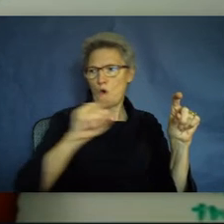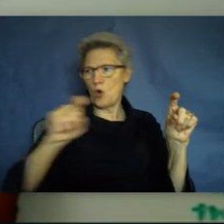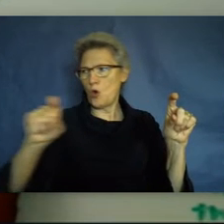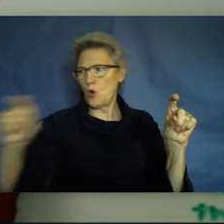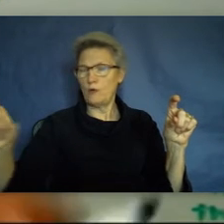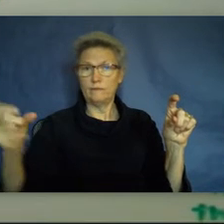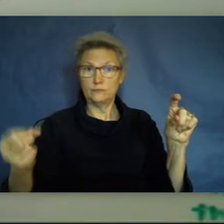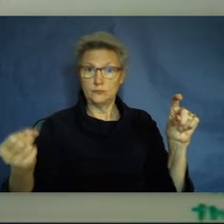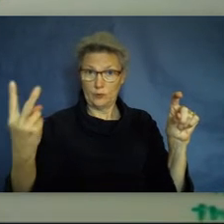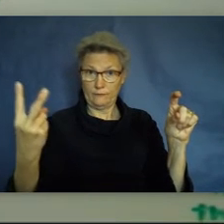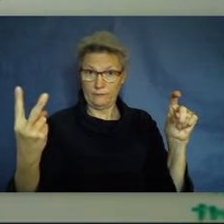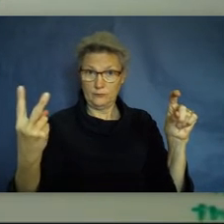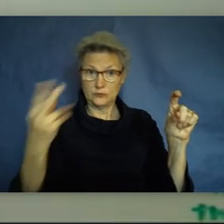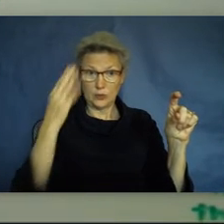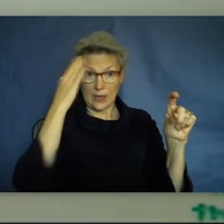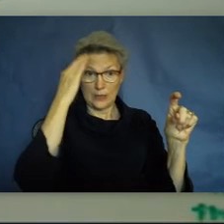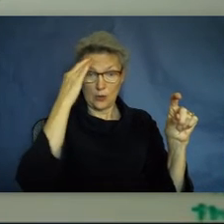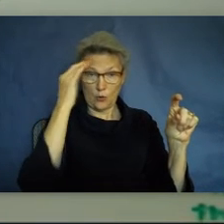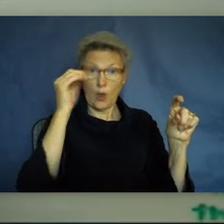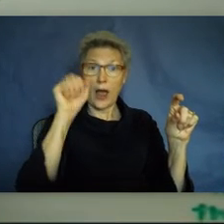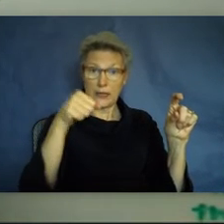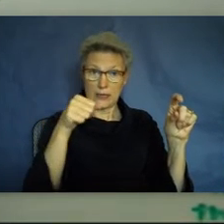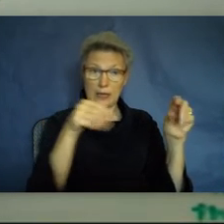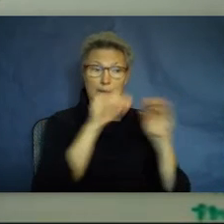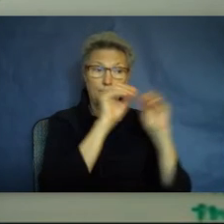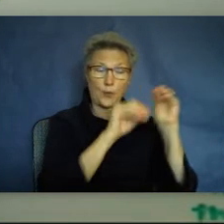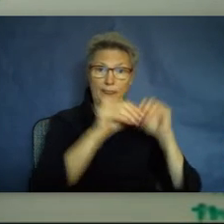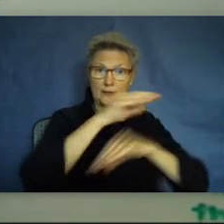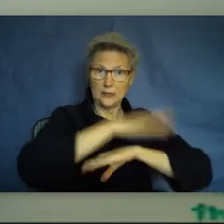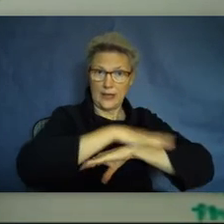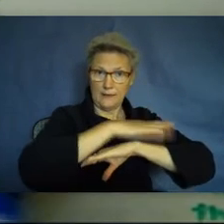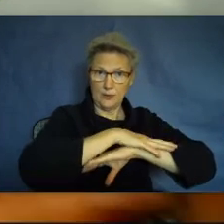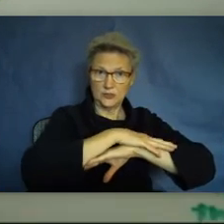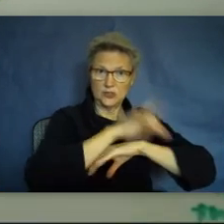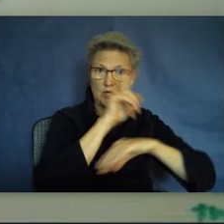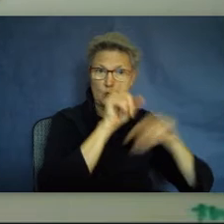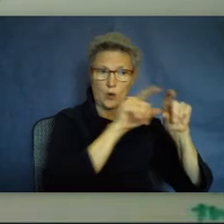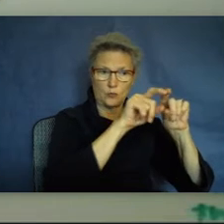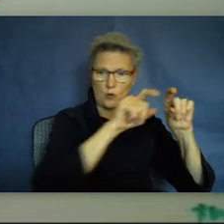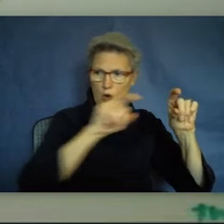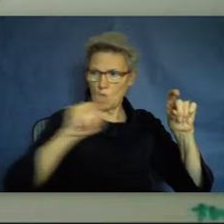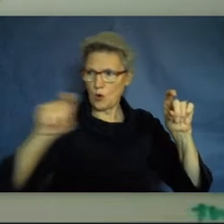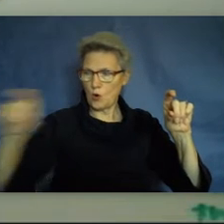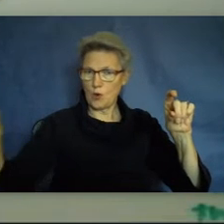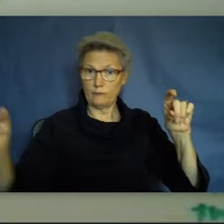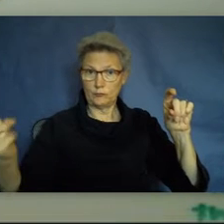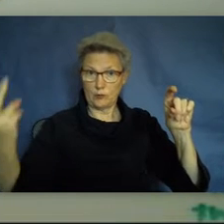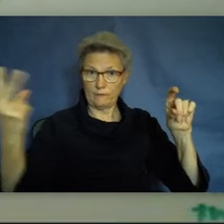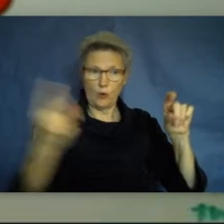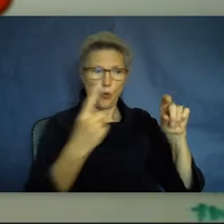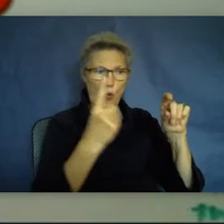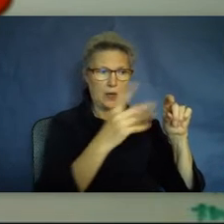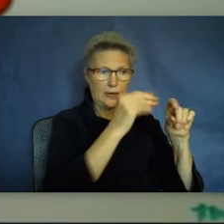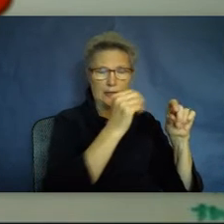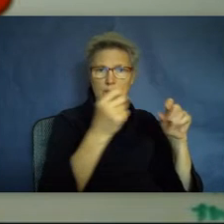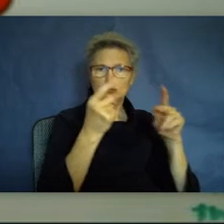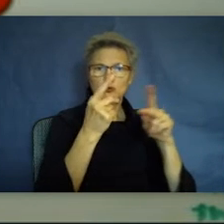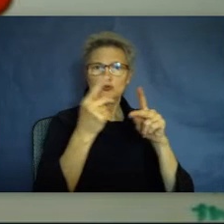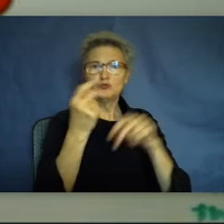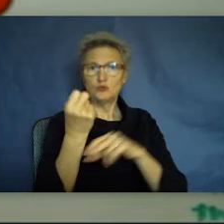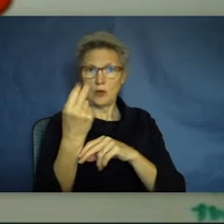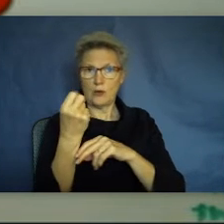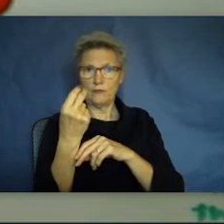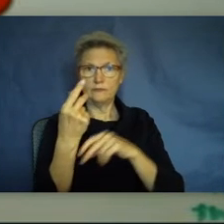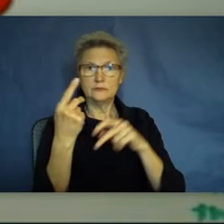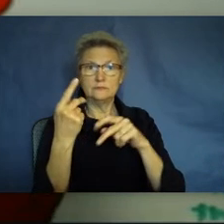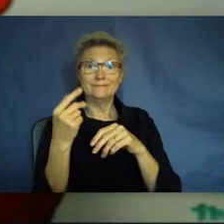12. So I know that 1 and 12 are both factors of the number 12. Let's go